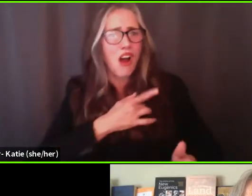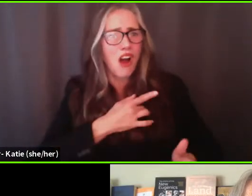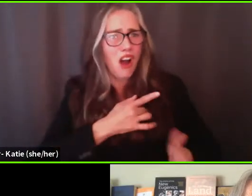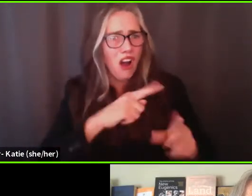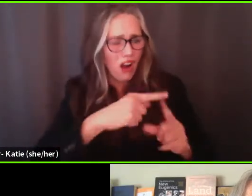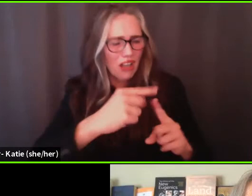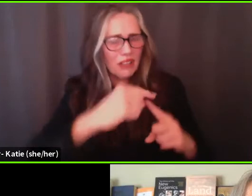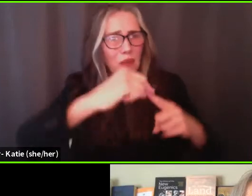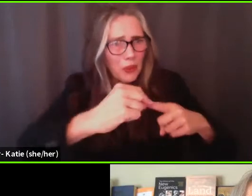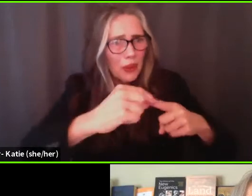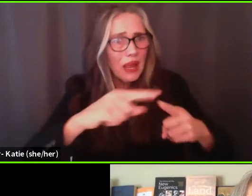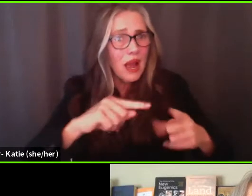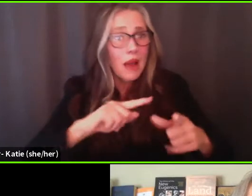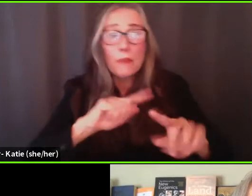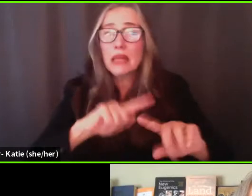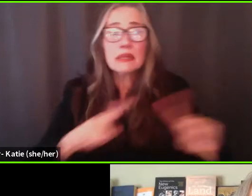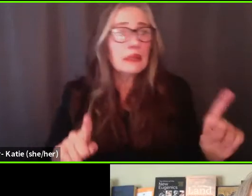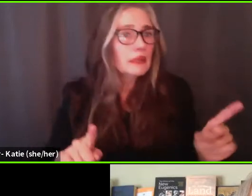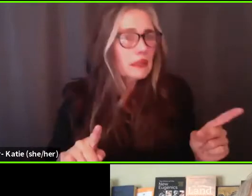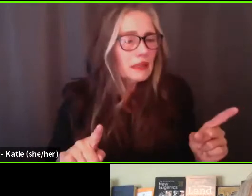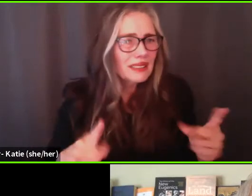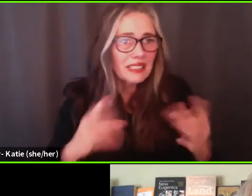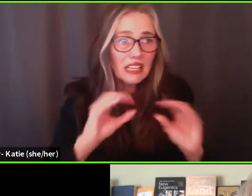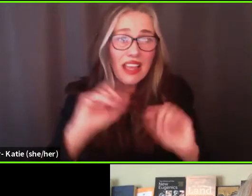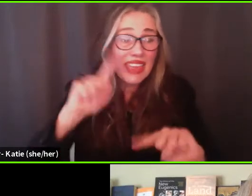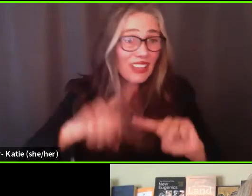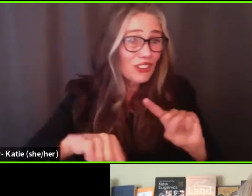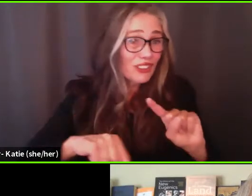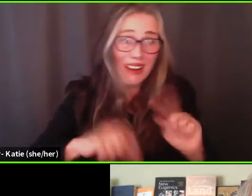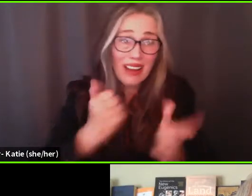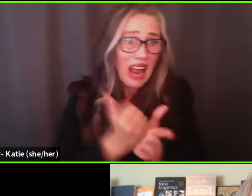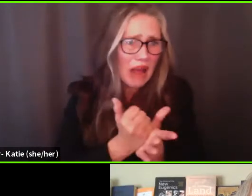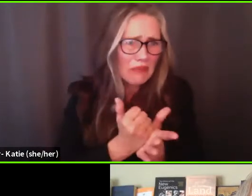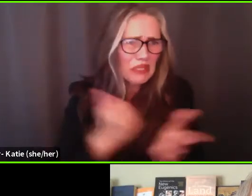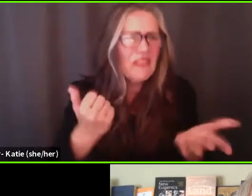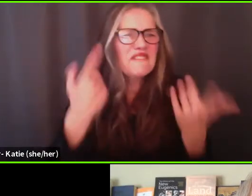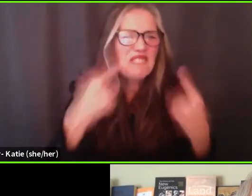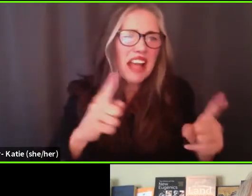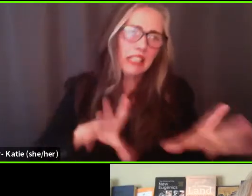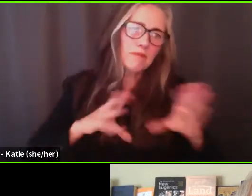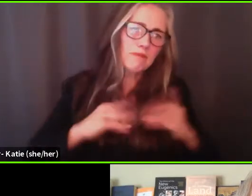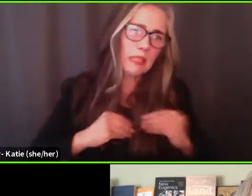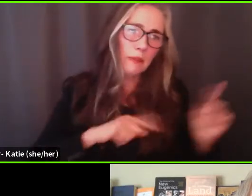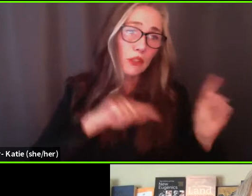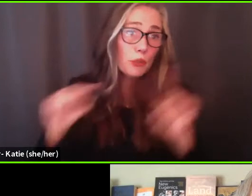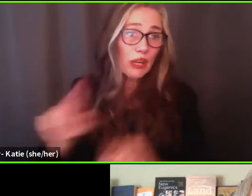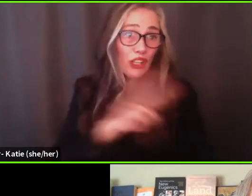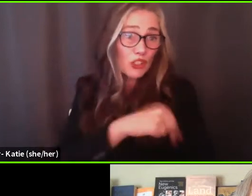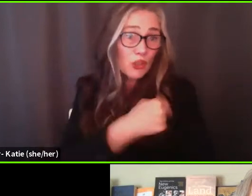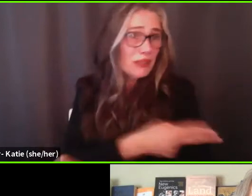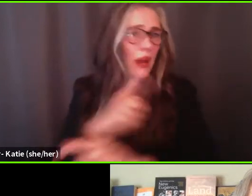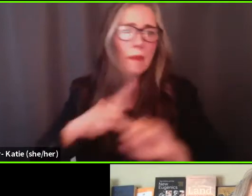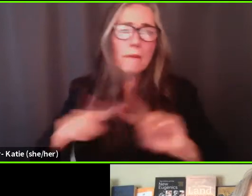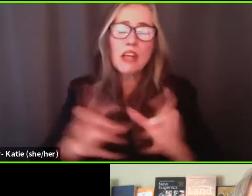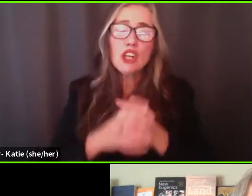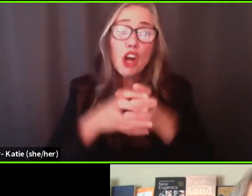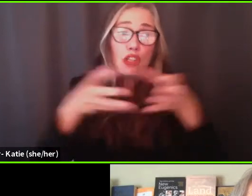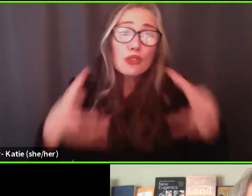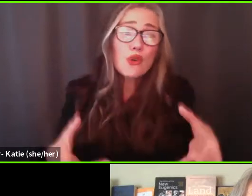she had lost too much oxygen and had too much brain injury to be able to recover as an added